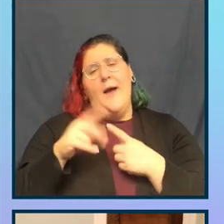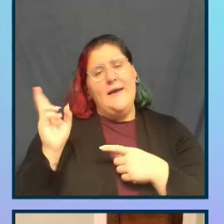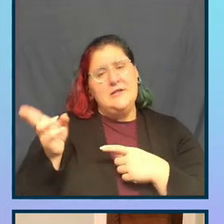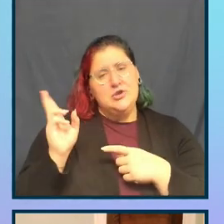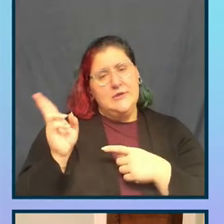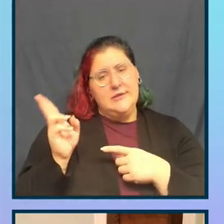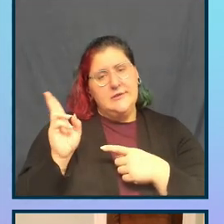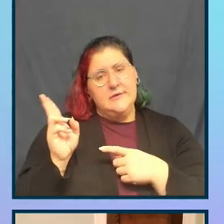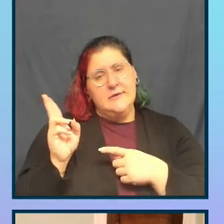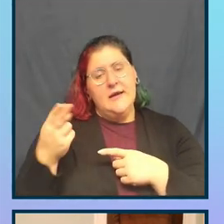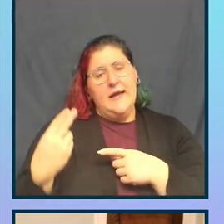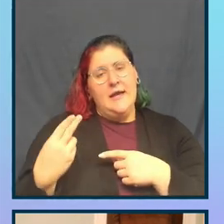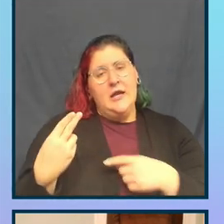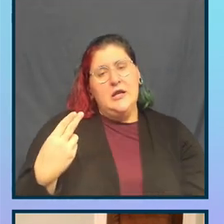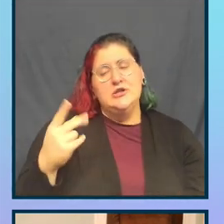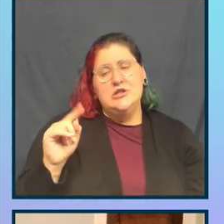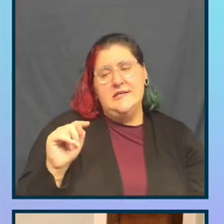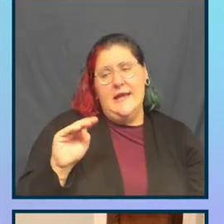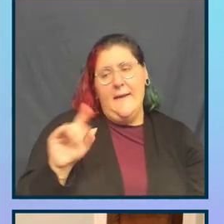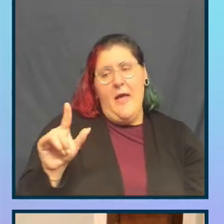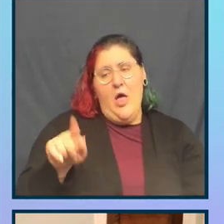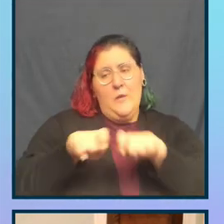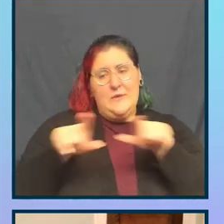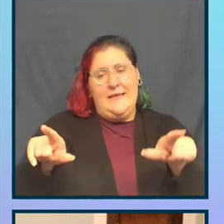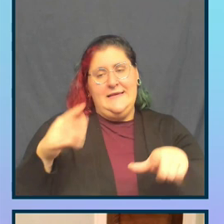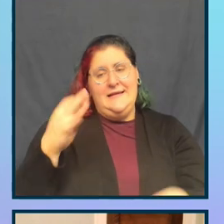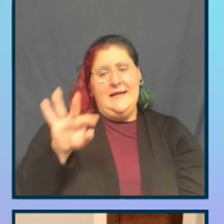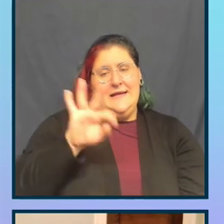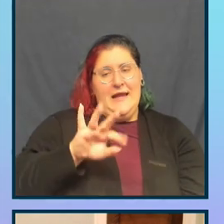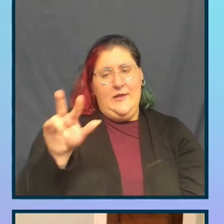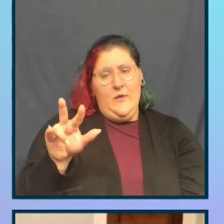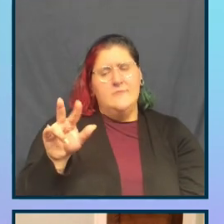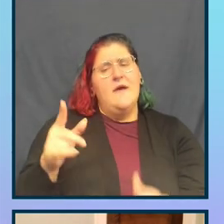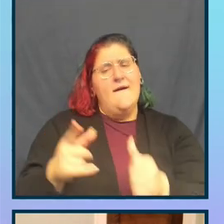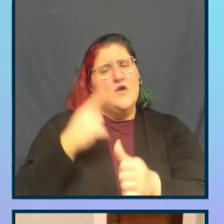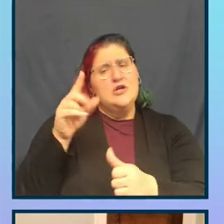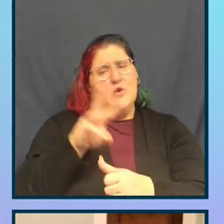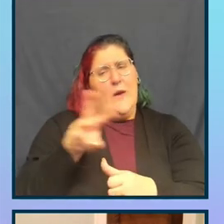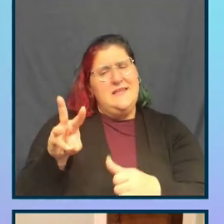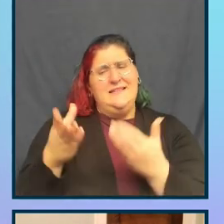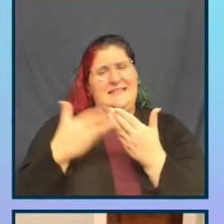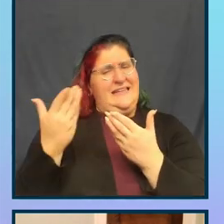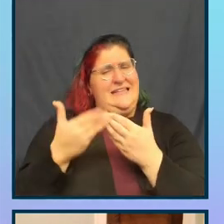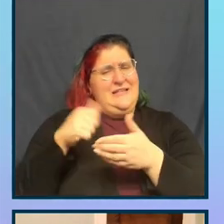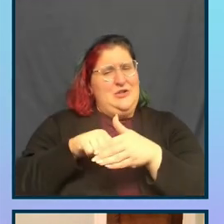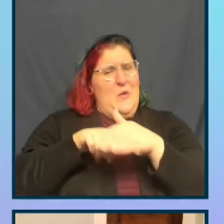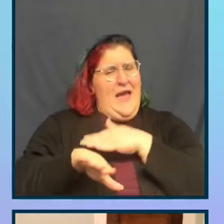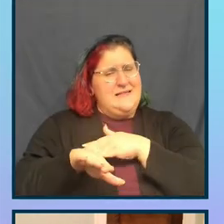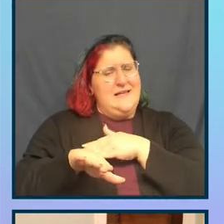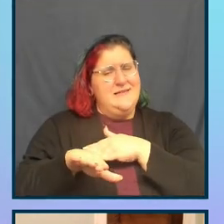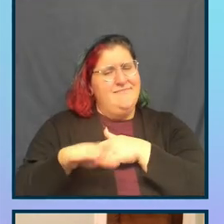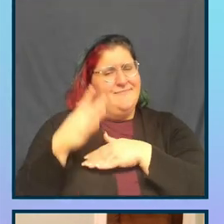in 1993. The first HTML websites were usually quite accessible because content back then was also usually quite